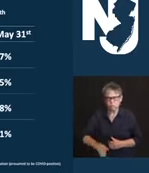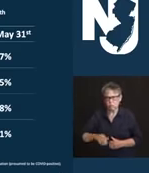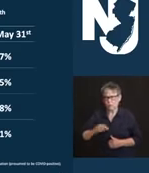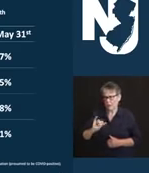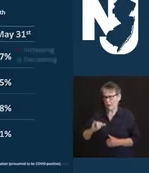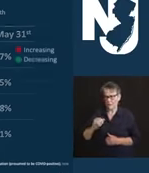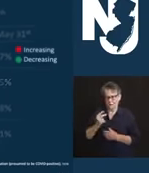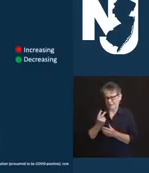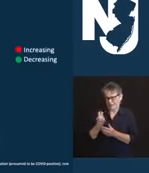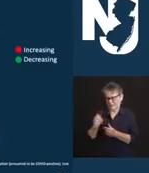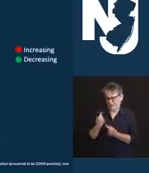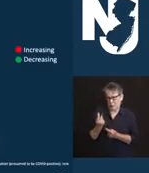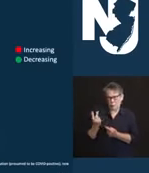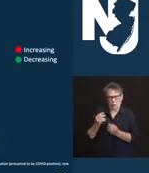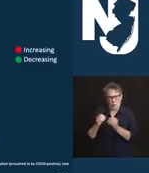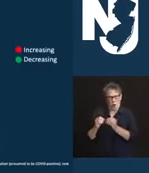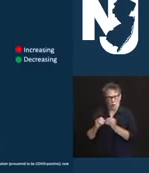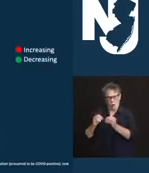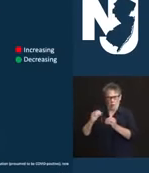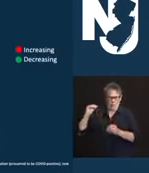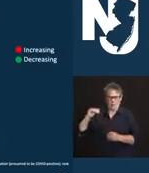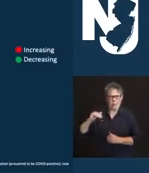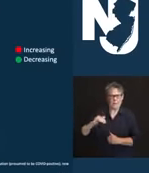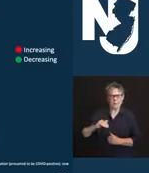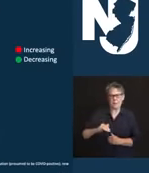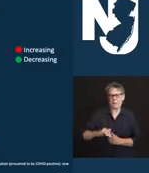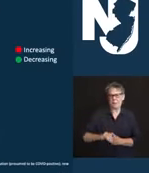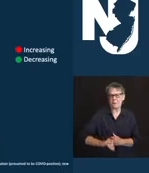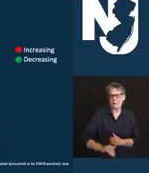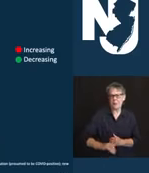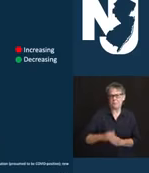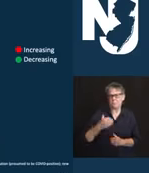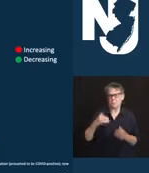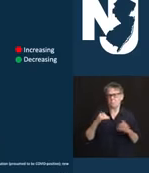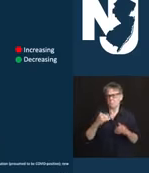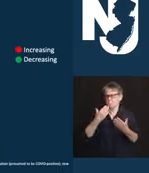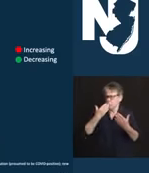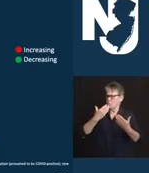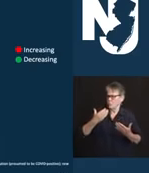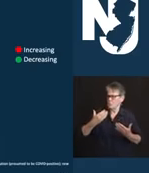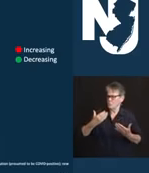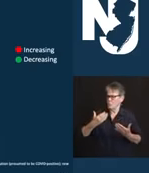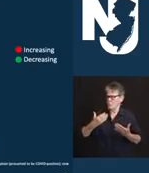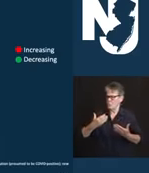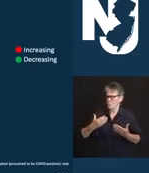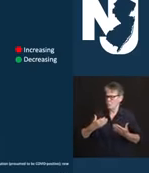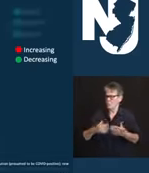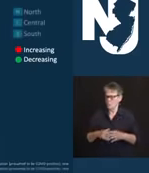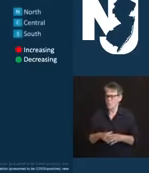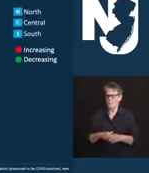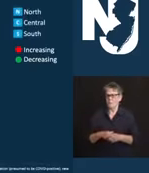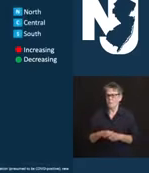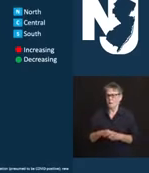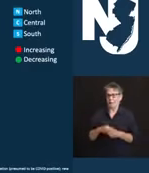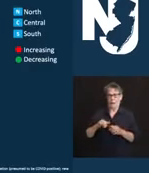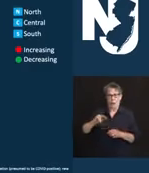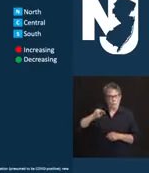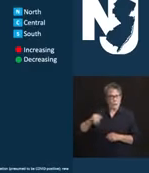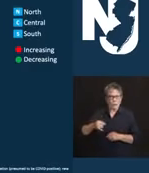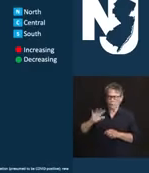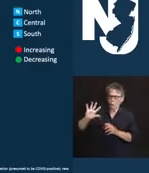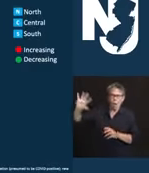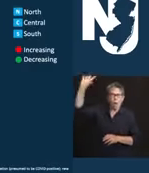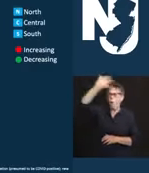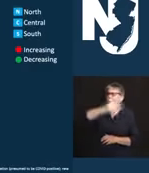these most recent declines have not only continued practically unabated statewide, but they've also trended across each region of our